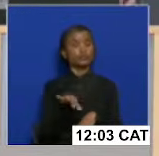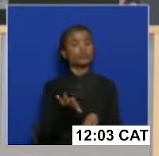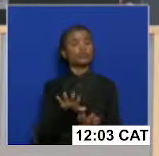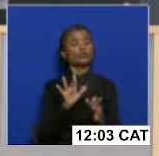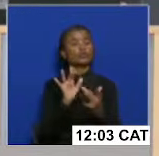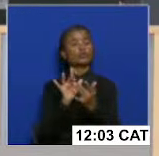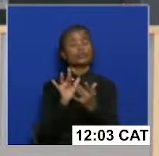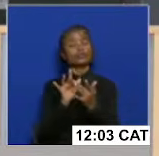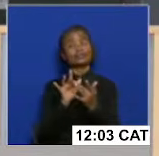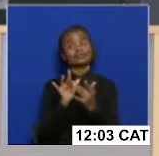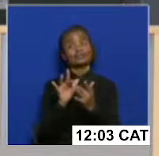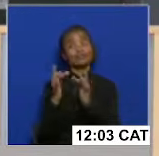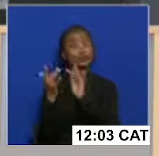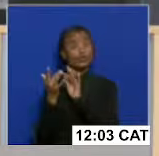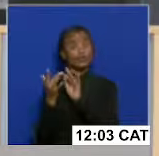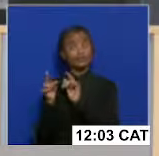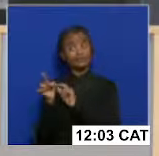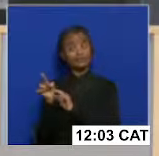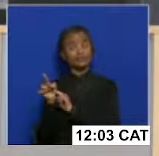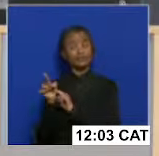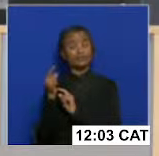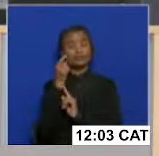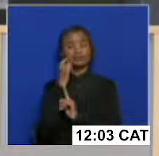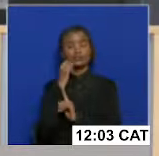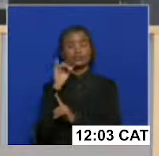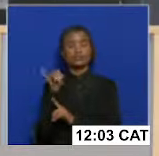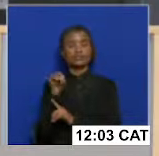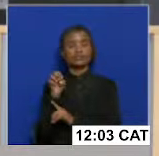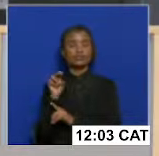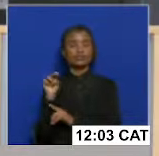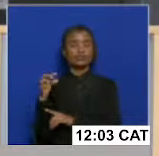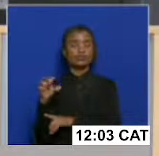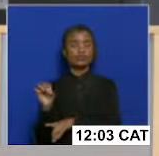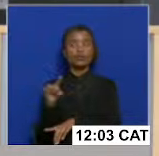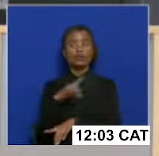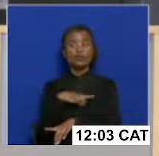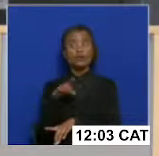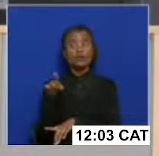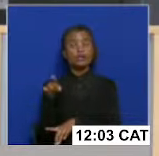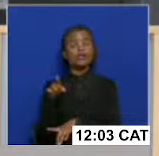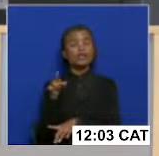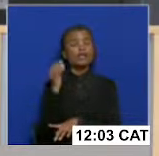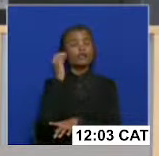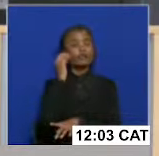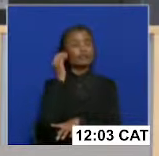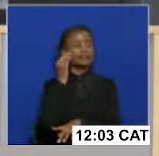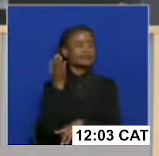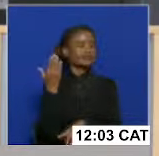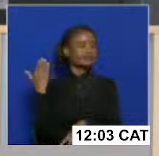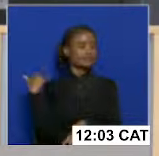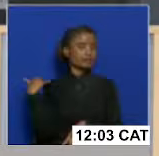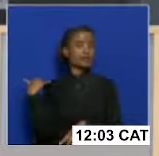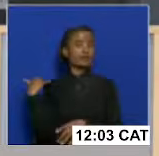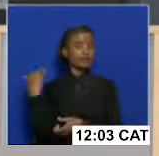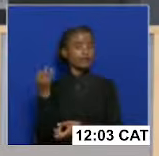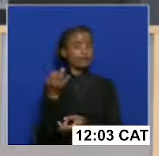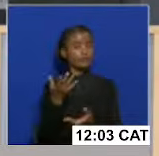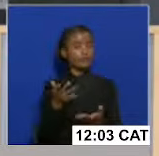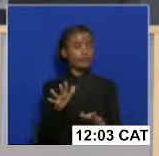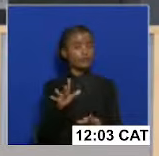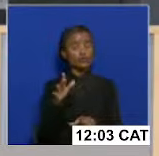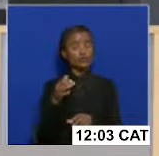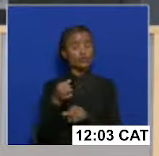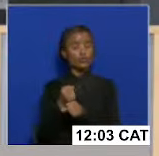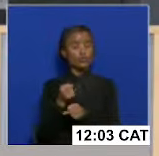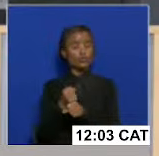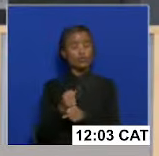had given you this information some time back while you were still in operations. You moved out of operations and